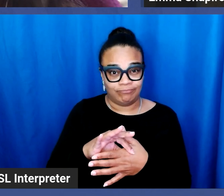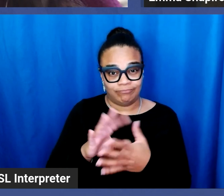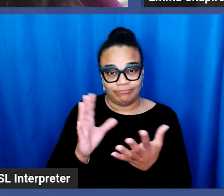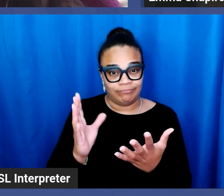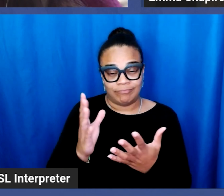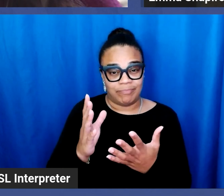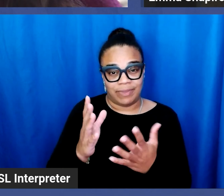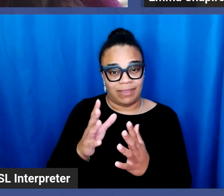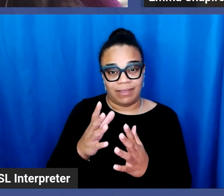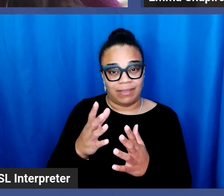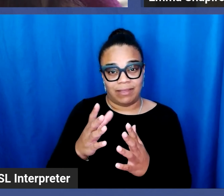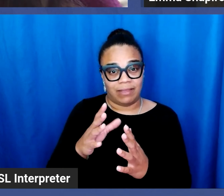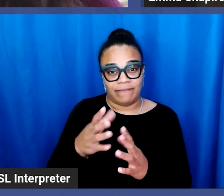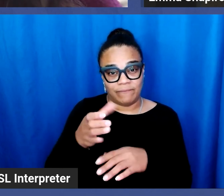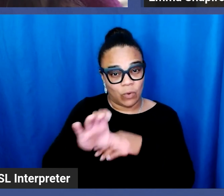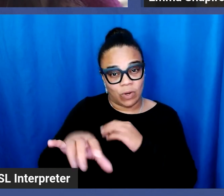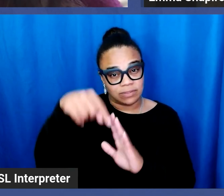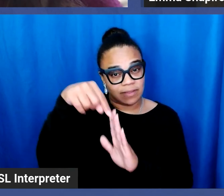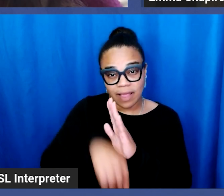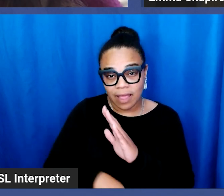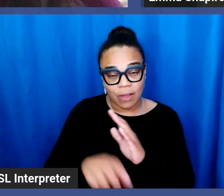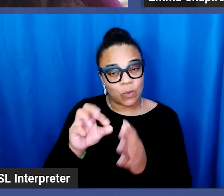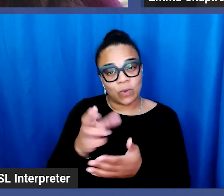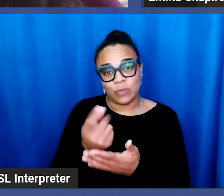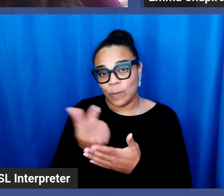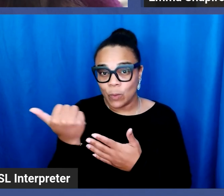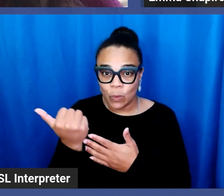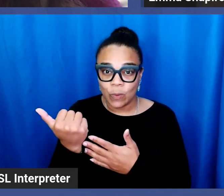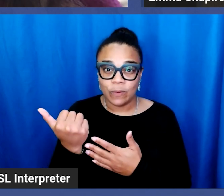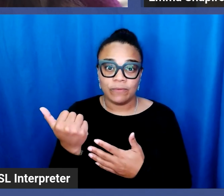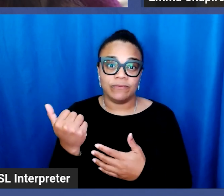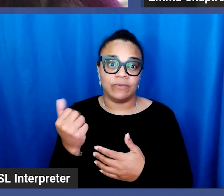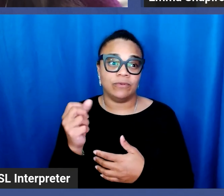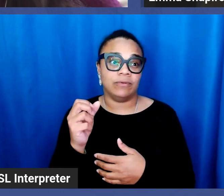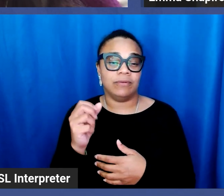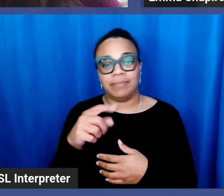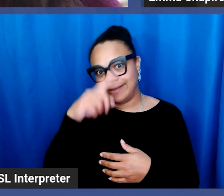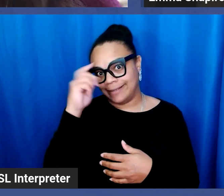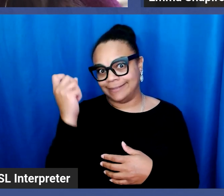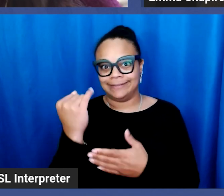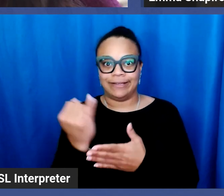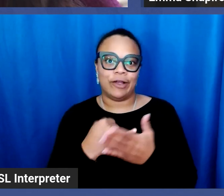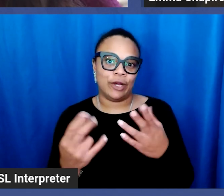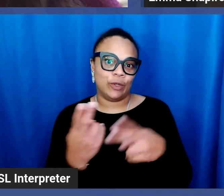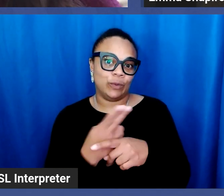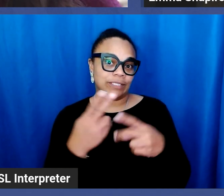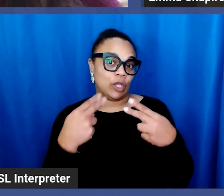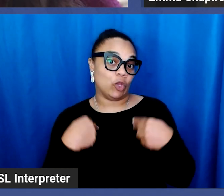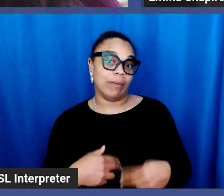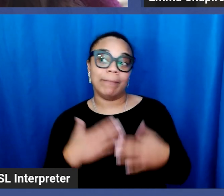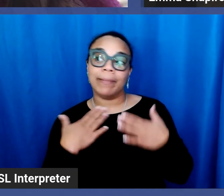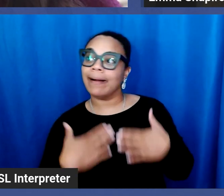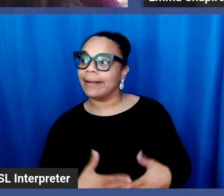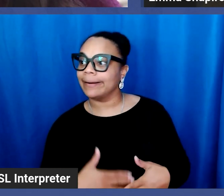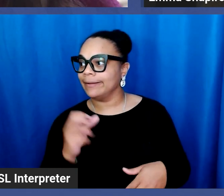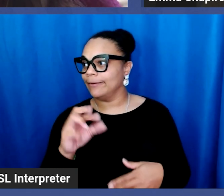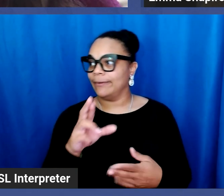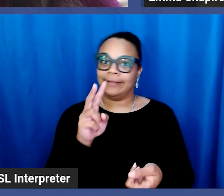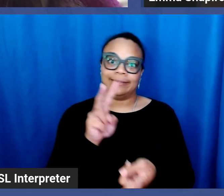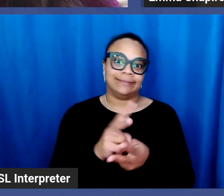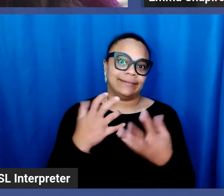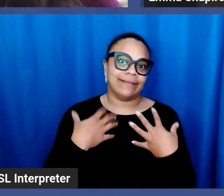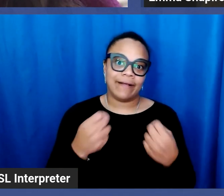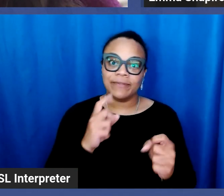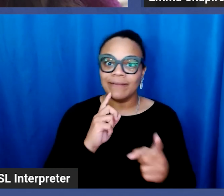downranked or being removed from the internet, for example, are using the human body or sexual health